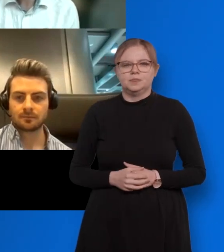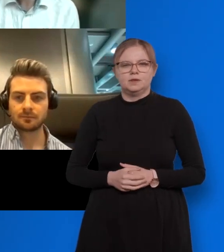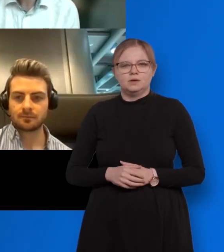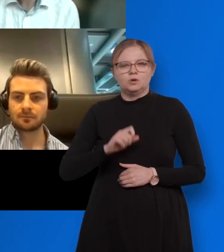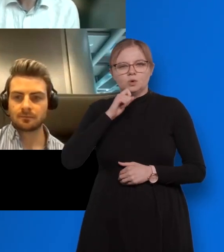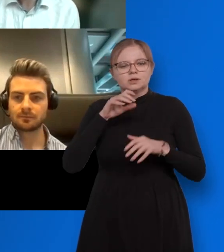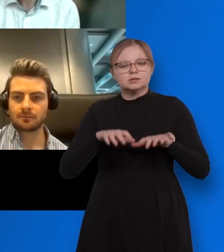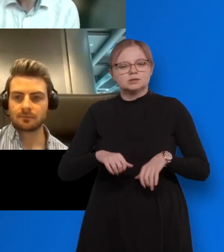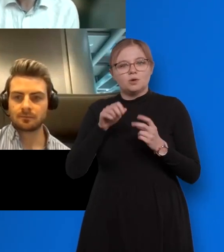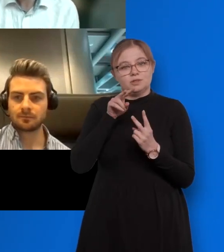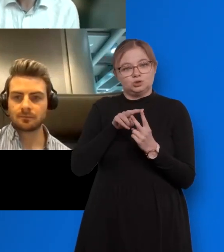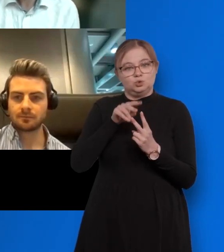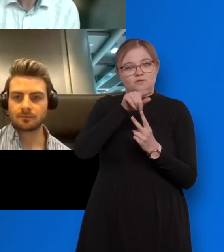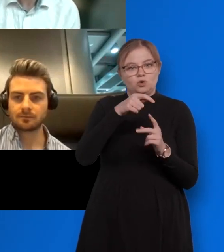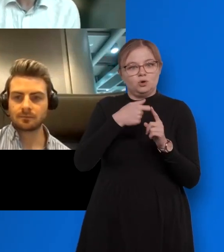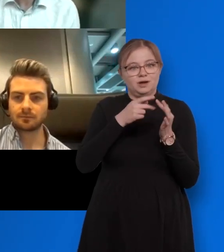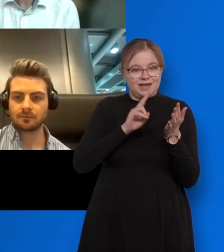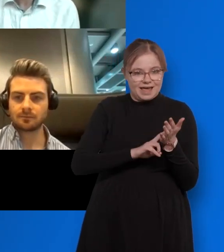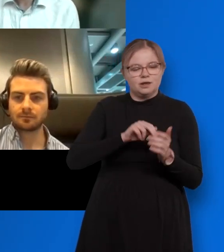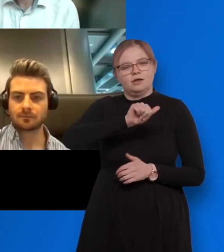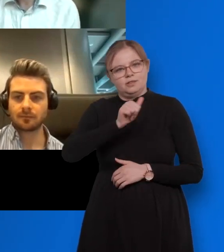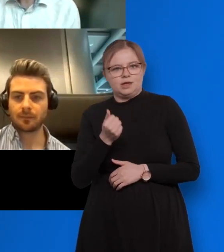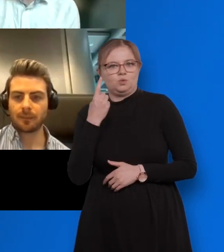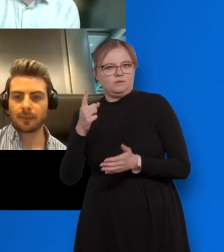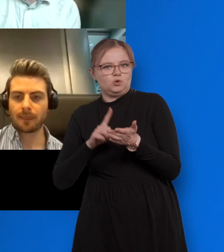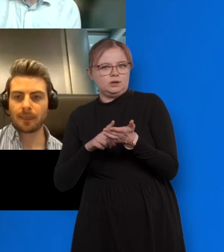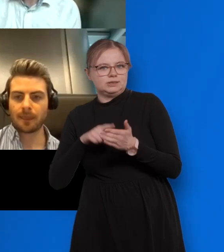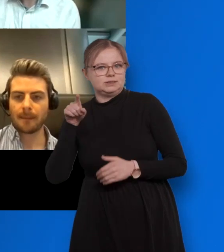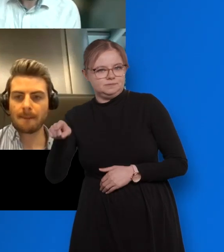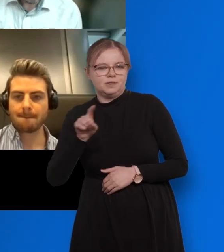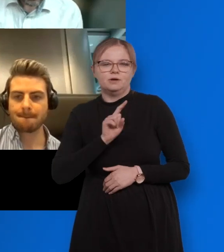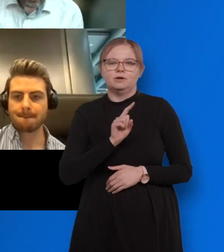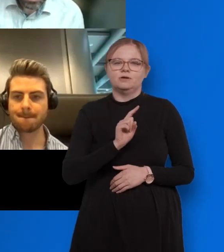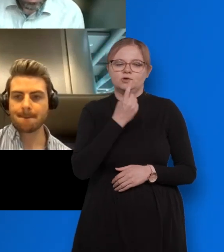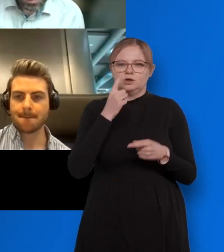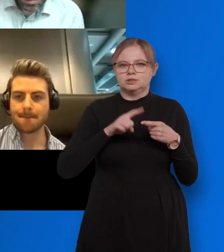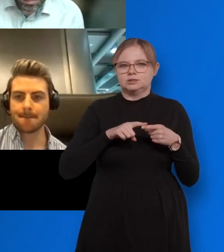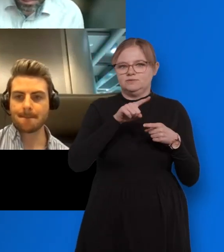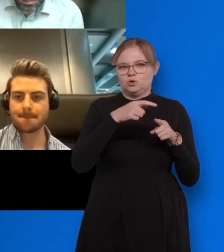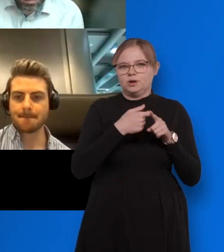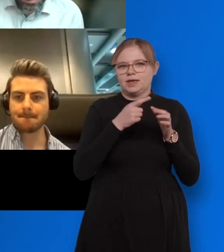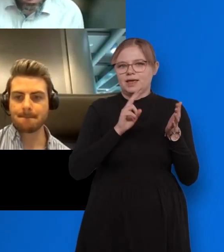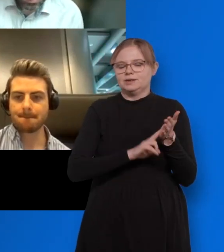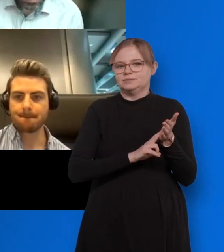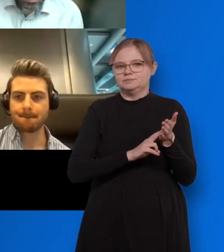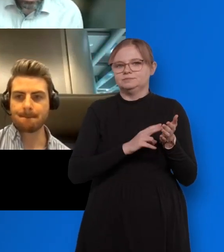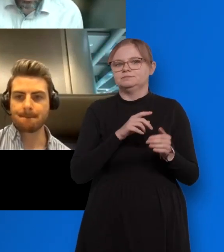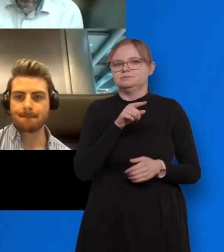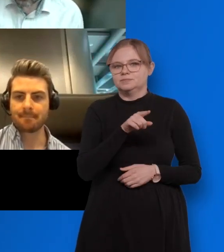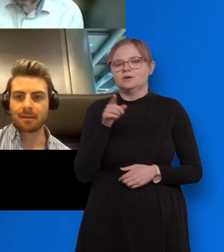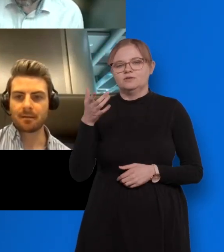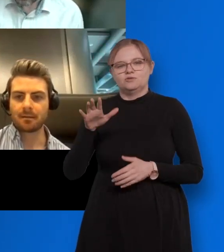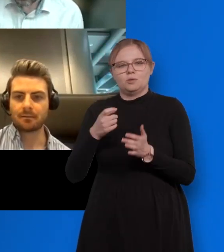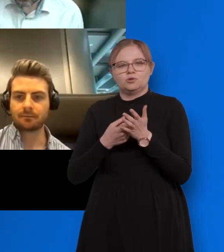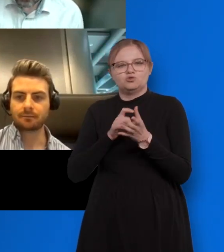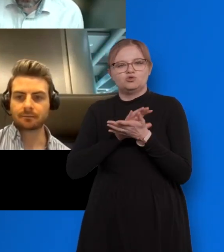with 2 for you, Ken, and then I'll have 1 for Lisa. So the first one we have for you is by Rachel.